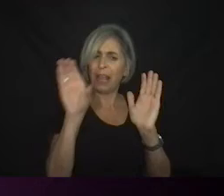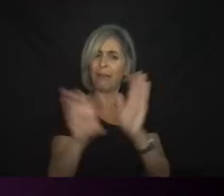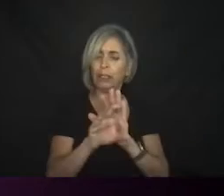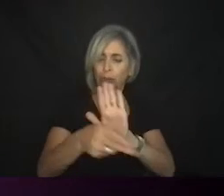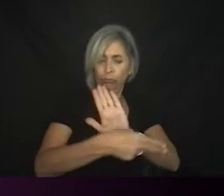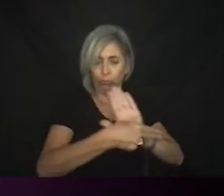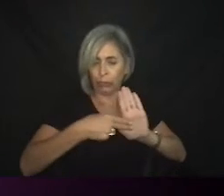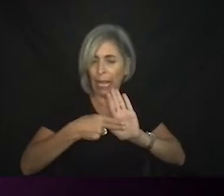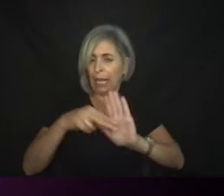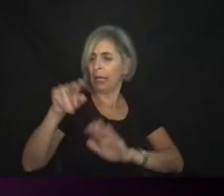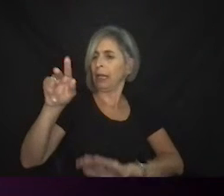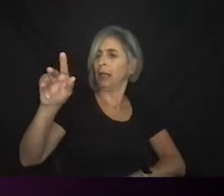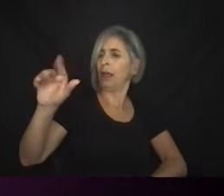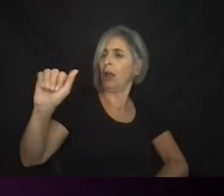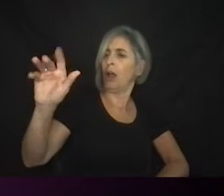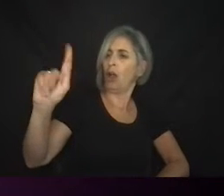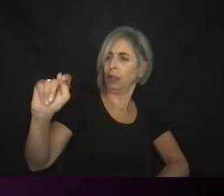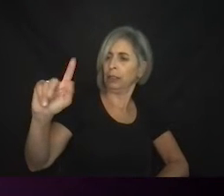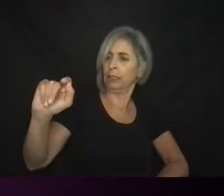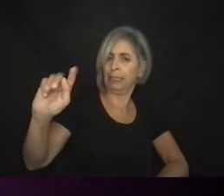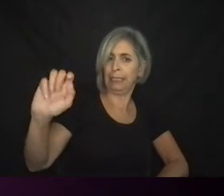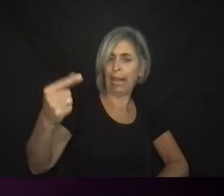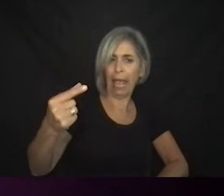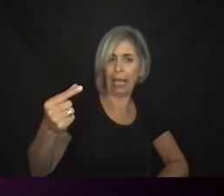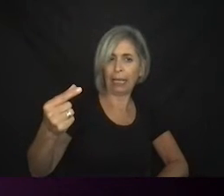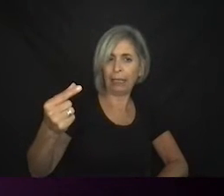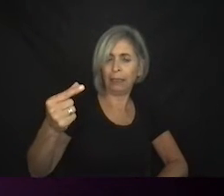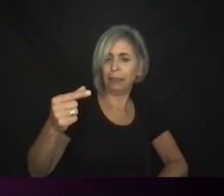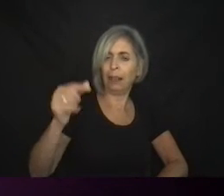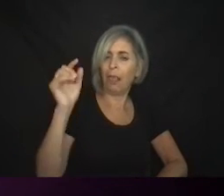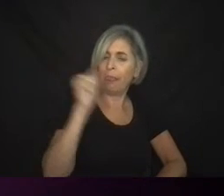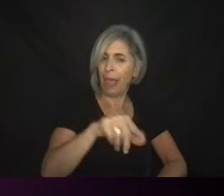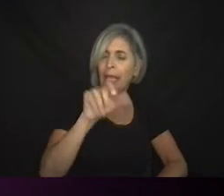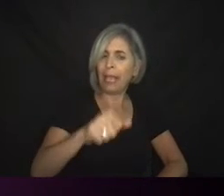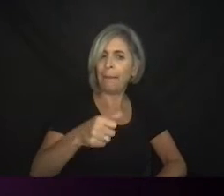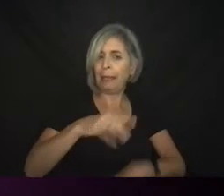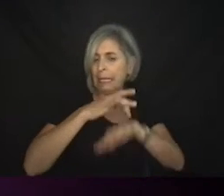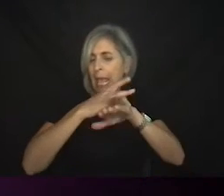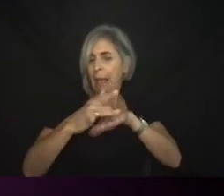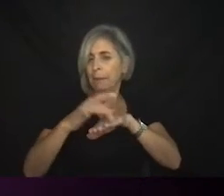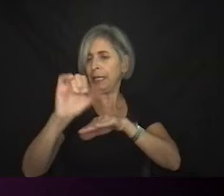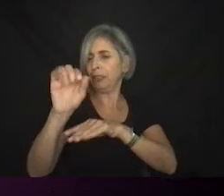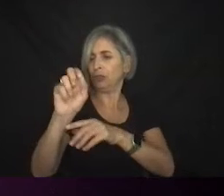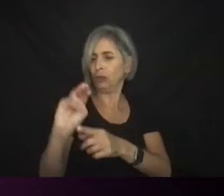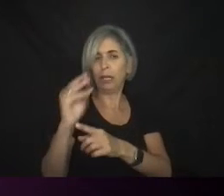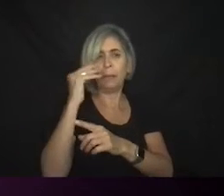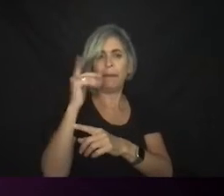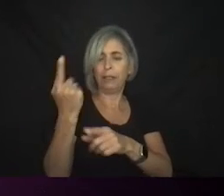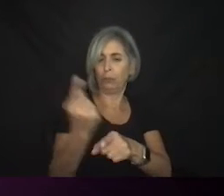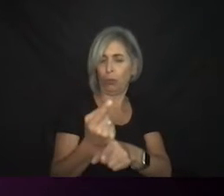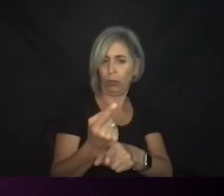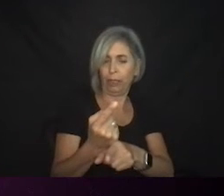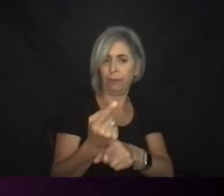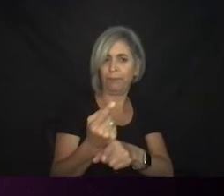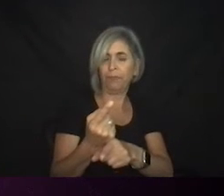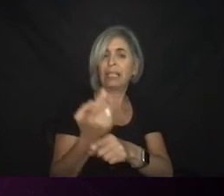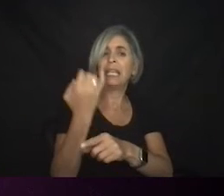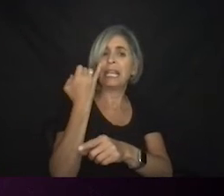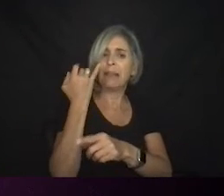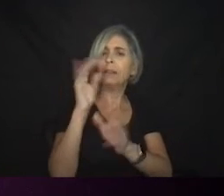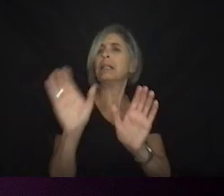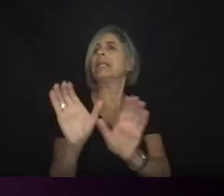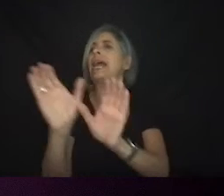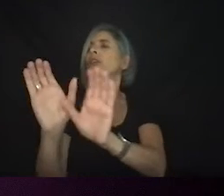tag, but kind of like the asterisk is that the alt tag can be an empty string if it's appropriate. If this is like a purely